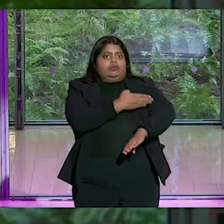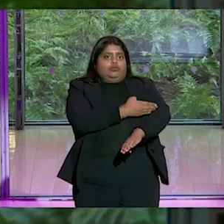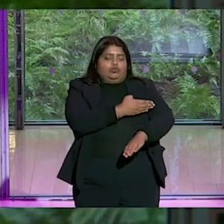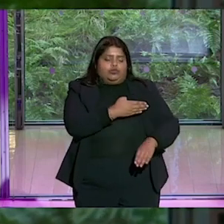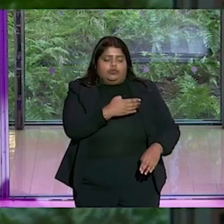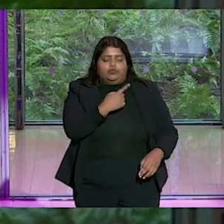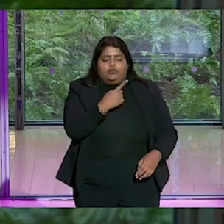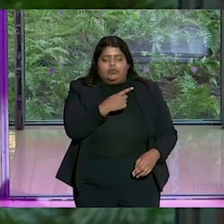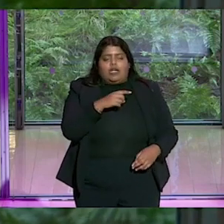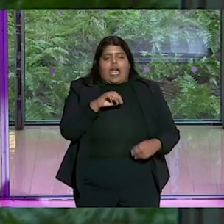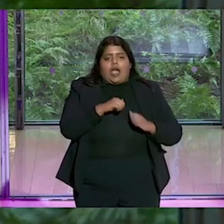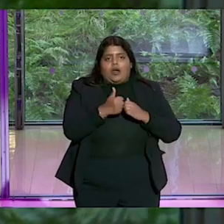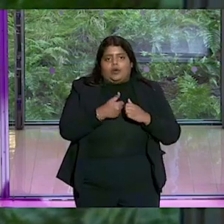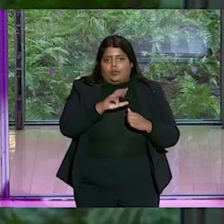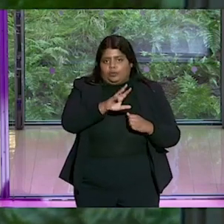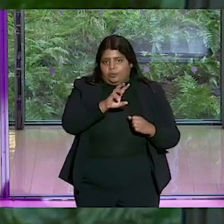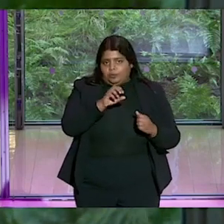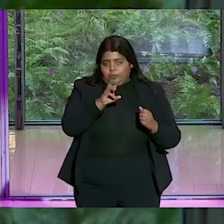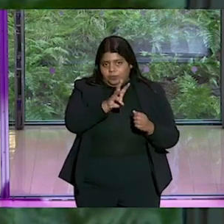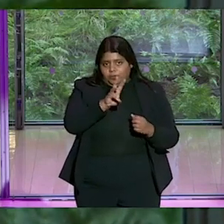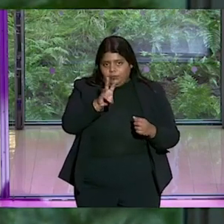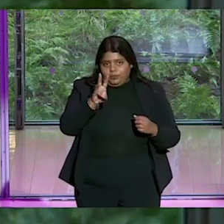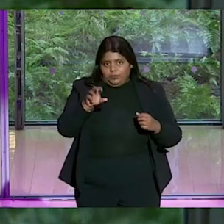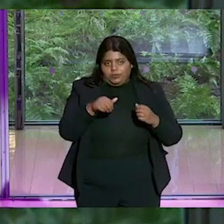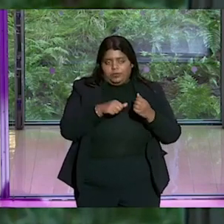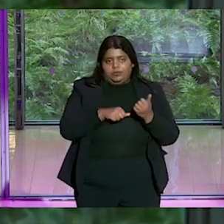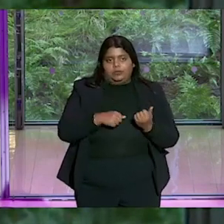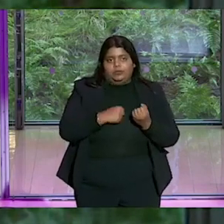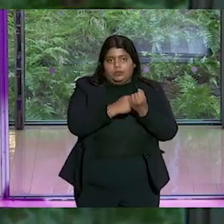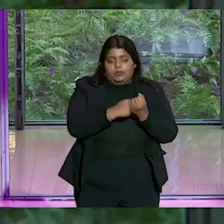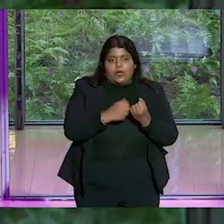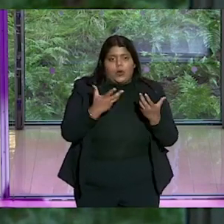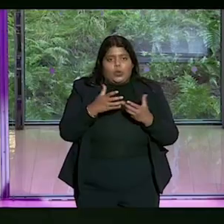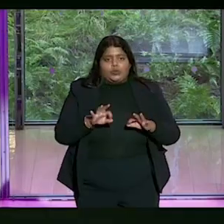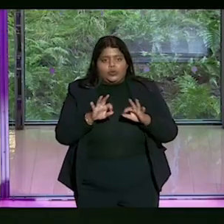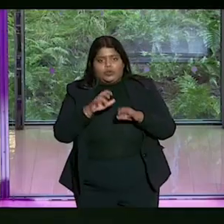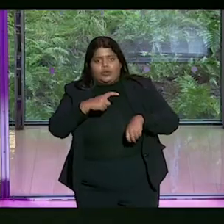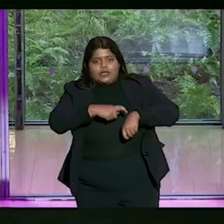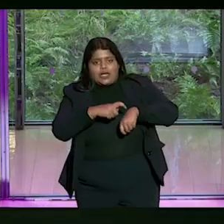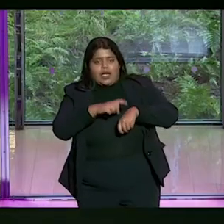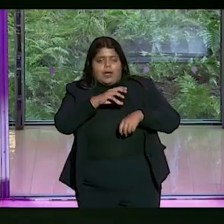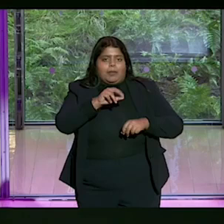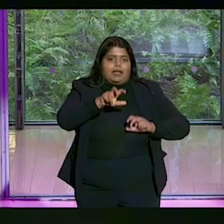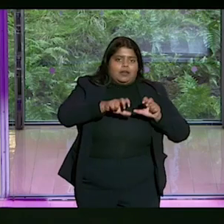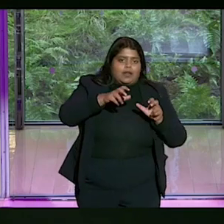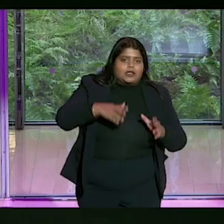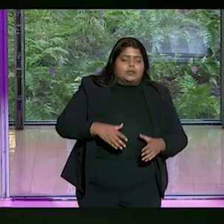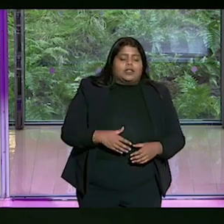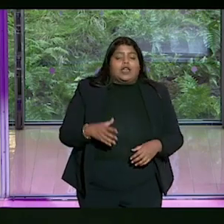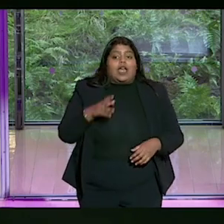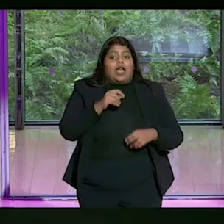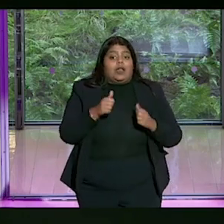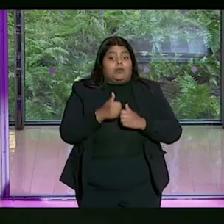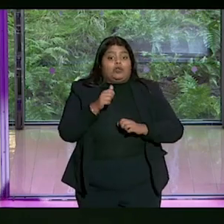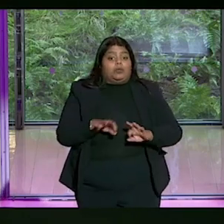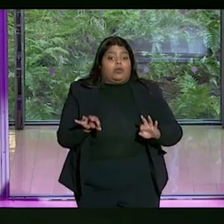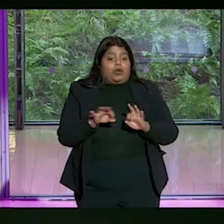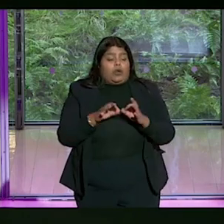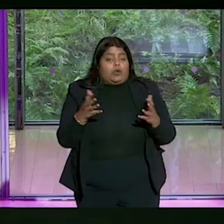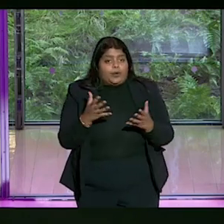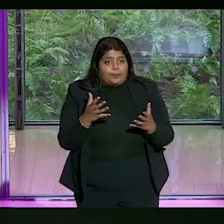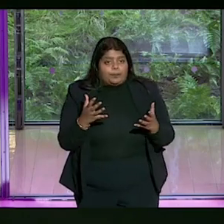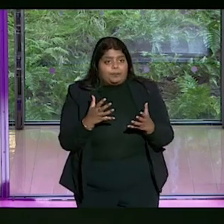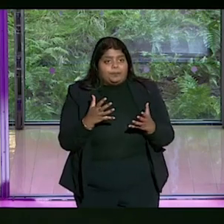what projects will really make a difference, what's worth your time and investment. And importantly, almost, I